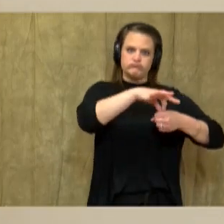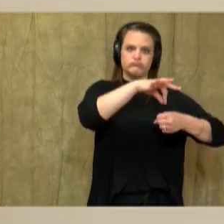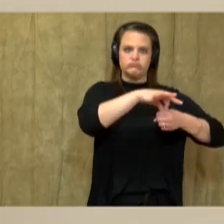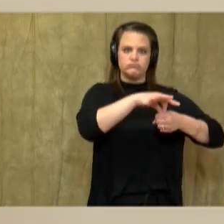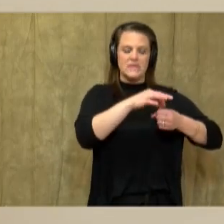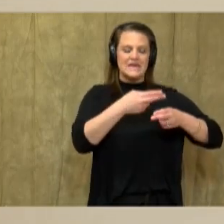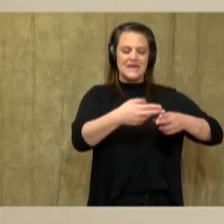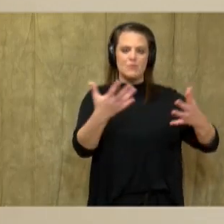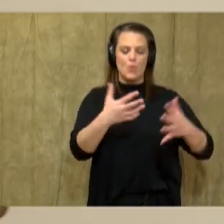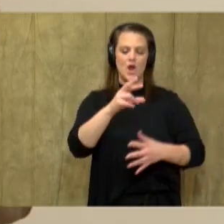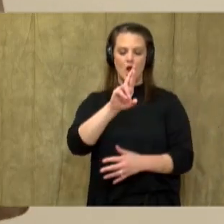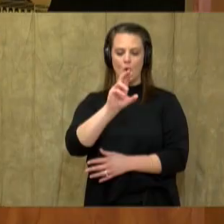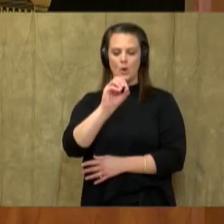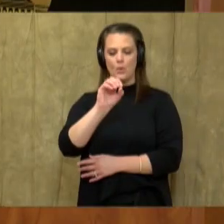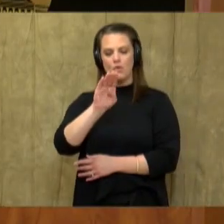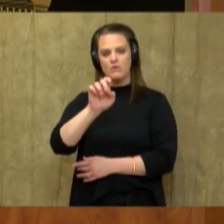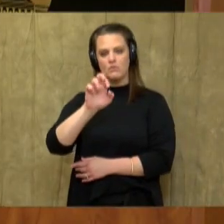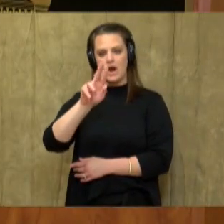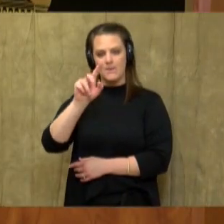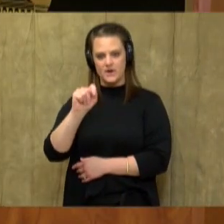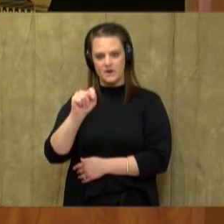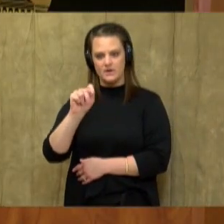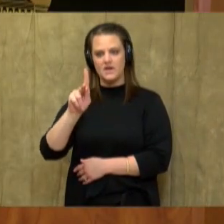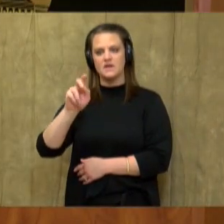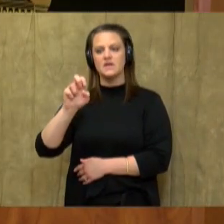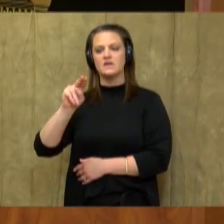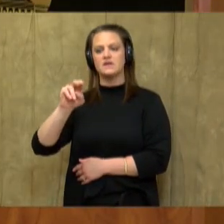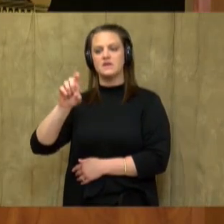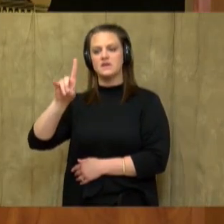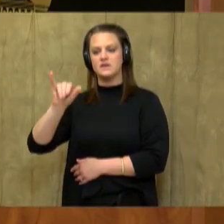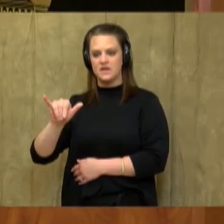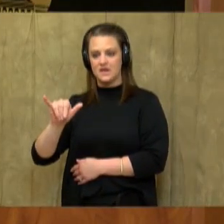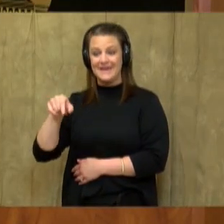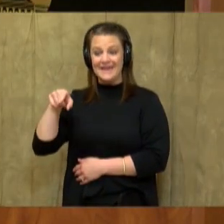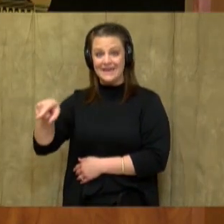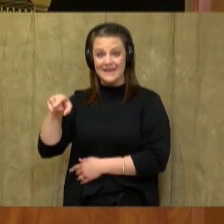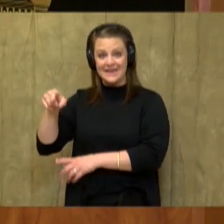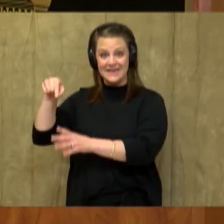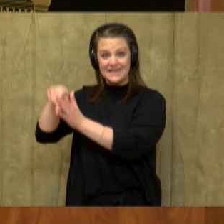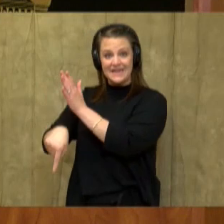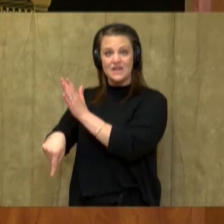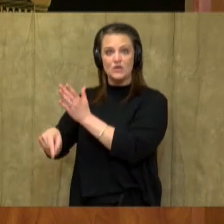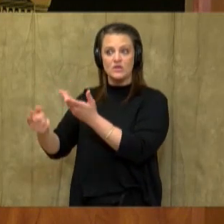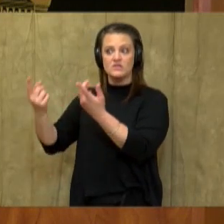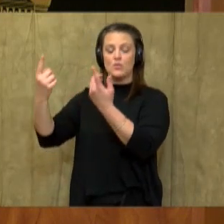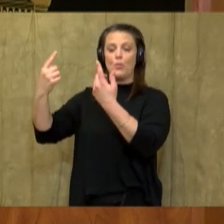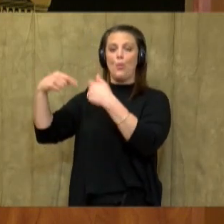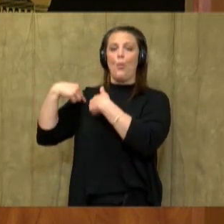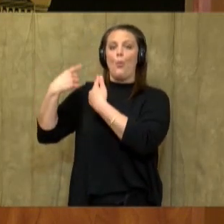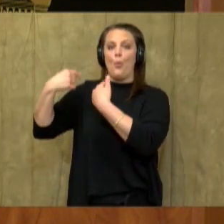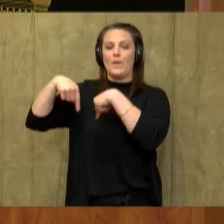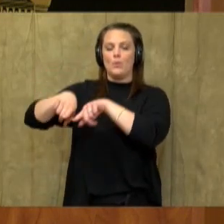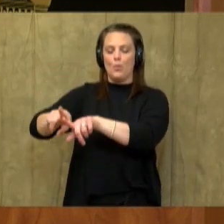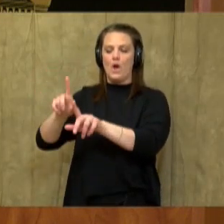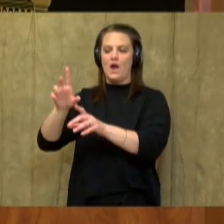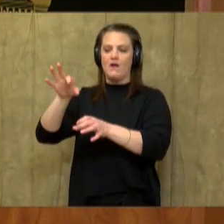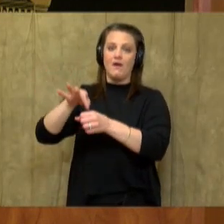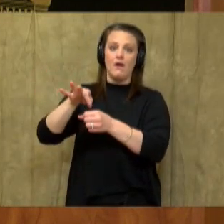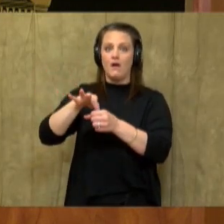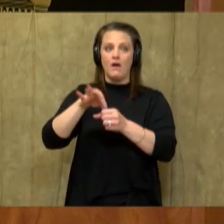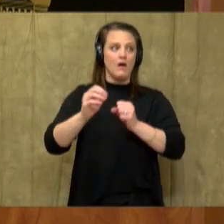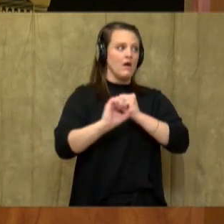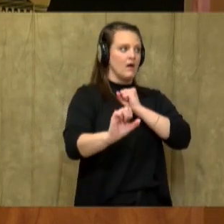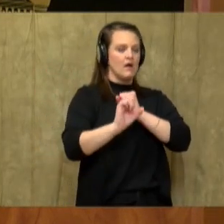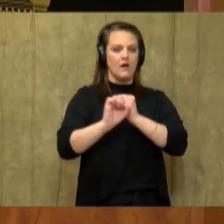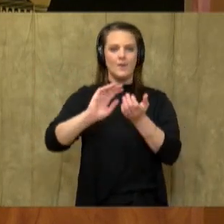Robert Kennedy. His picture's on the screen, and he was assassinated while he was running for president. So that leaves us with 2